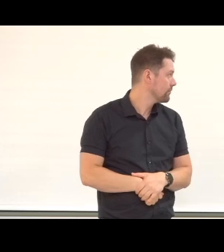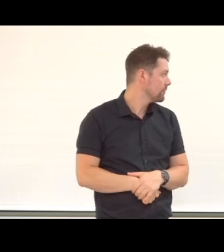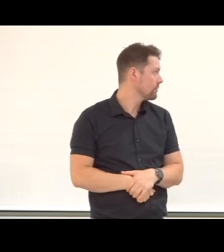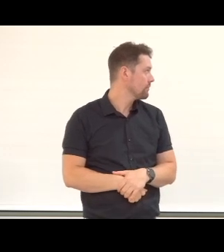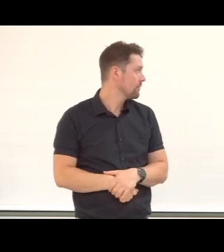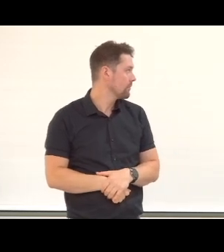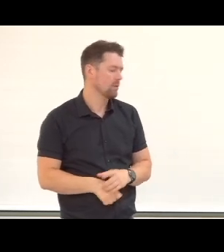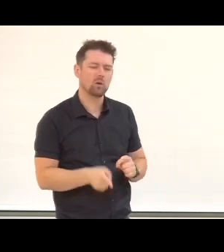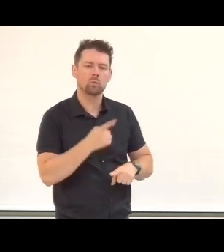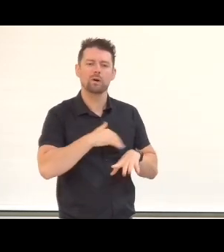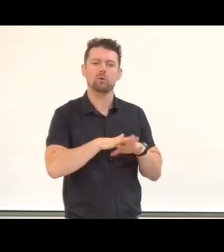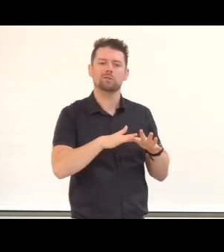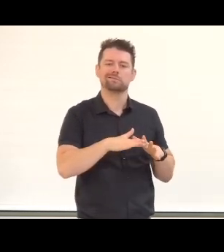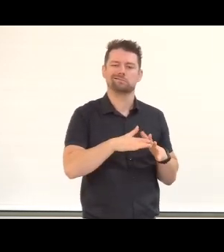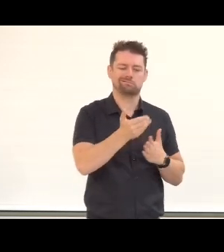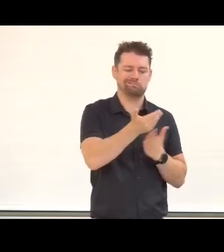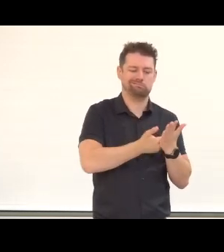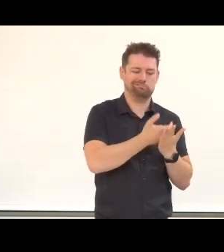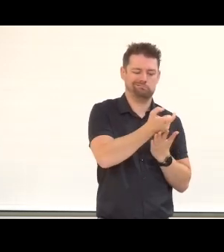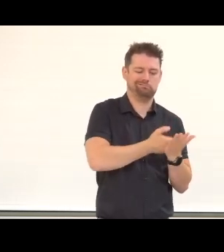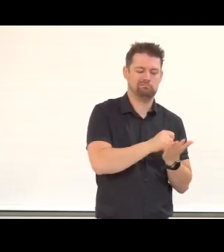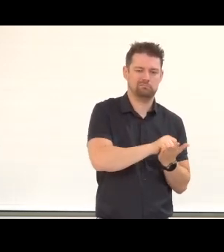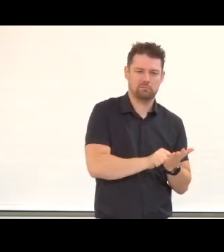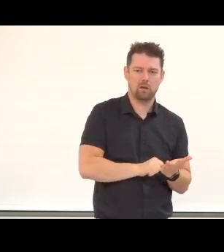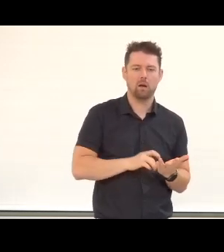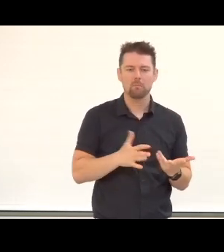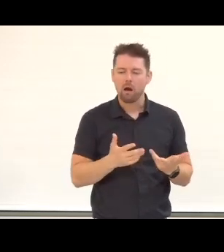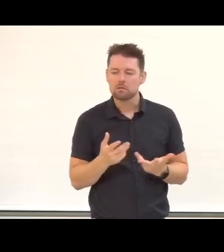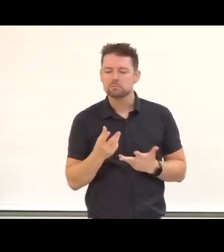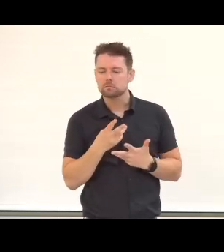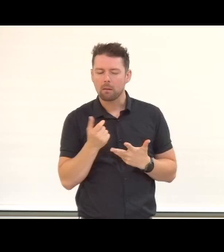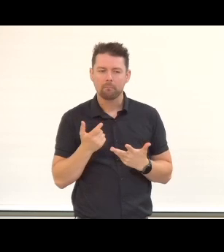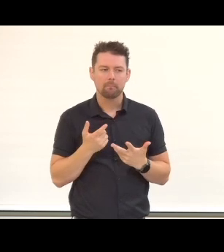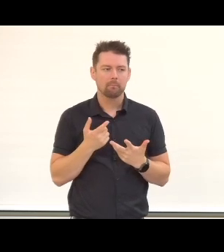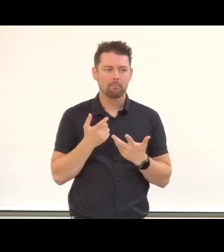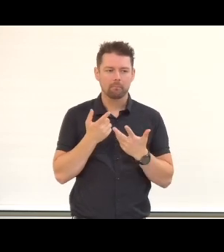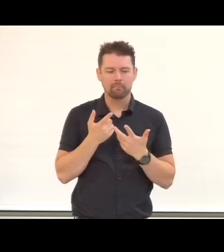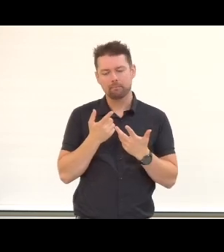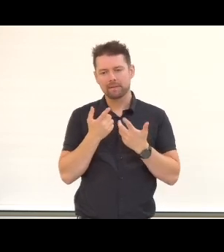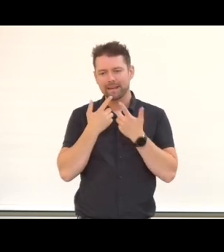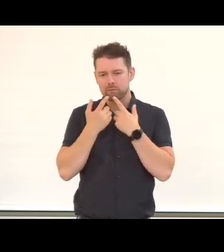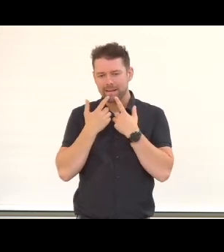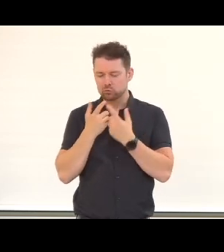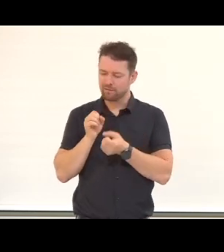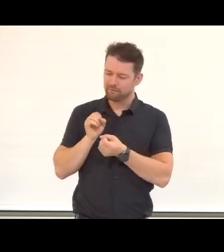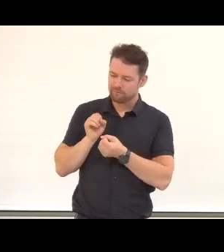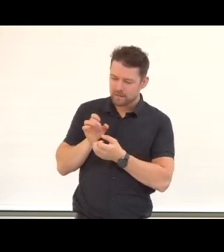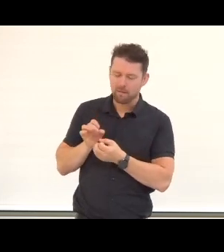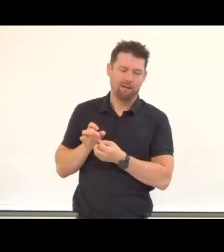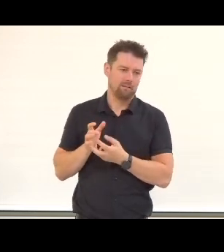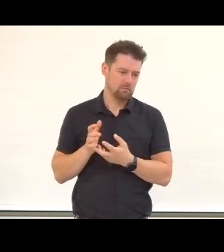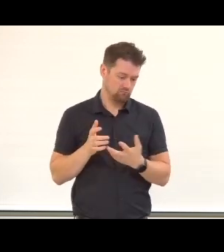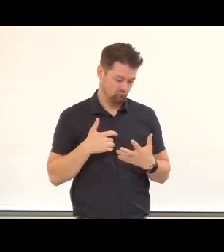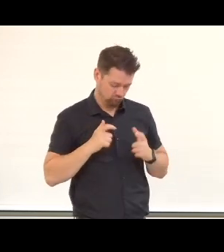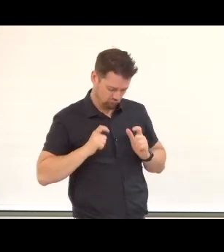to these, but they get insights, kind of a somewhat qualified feedback from the astronauts about